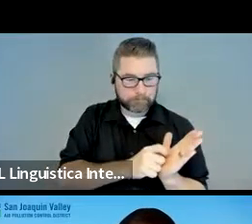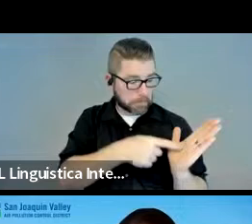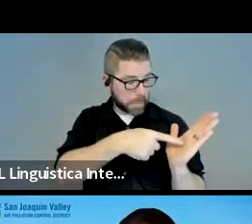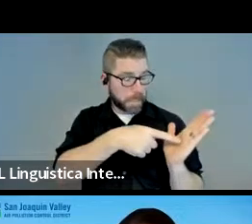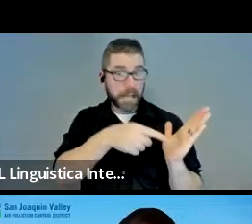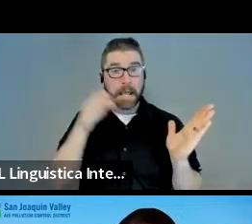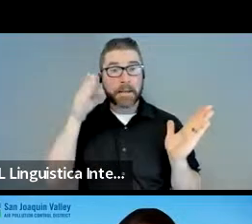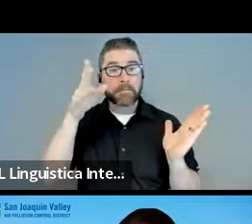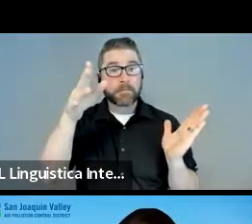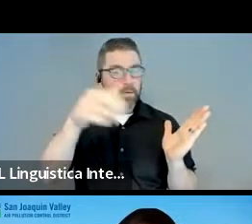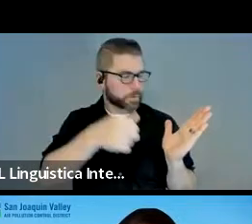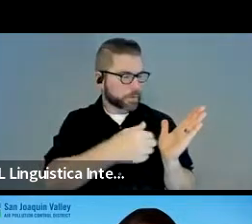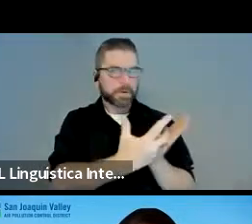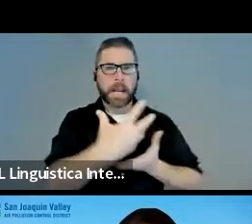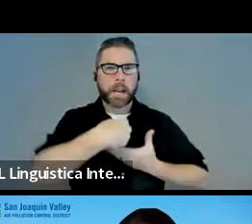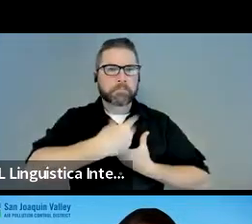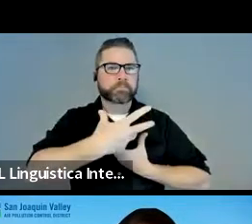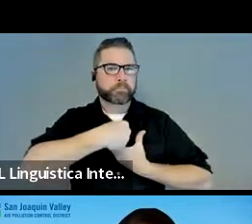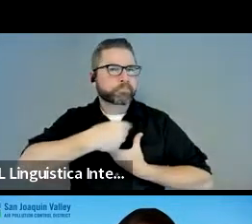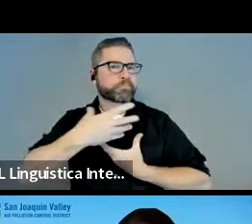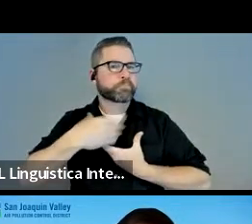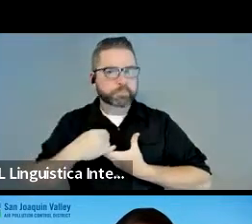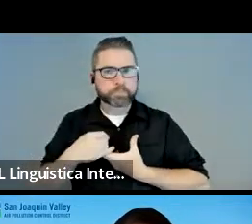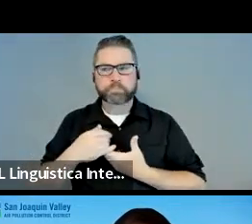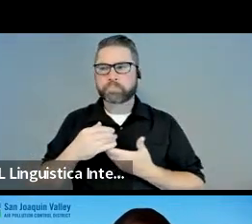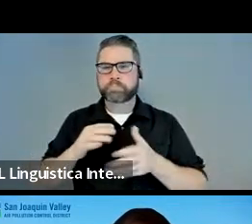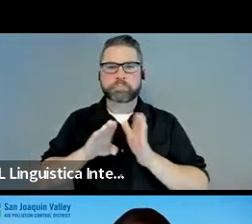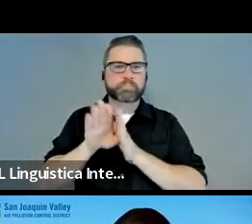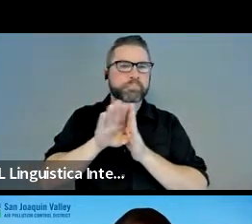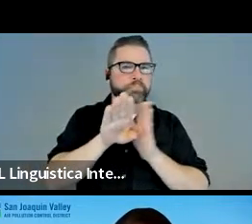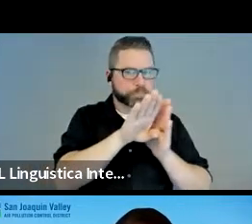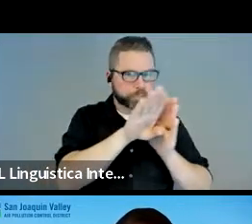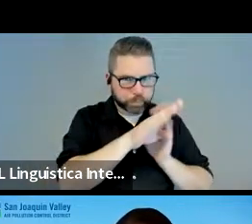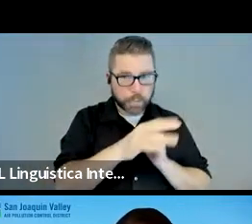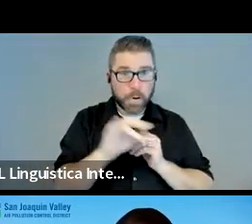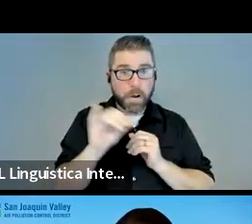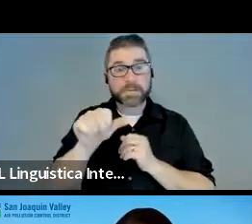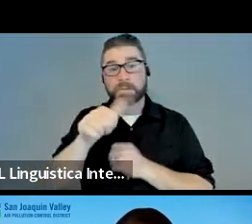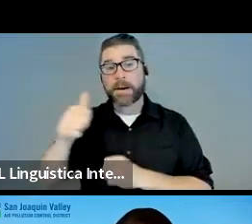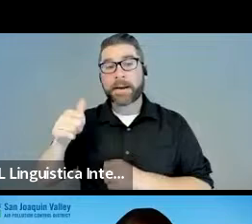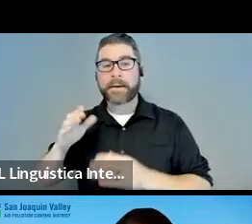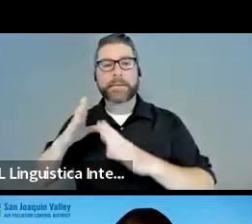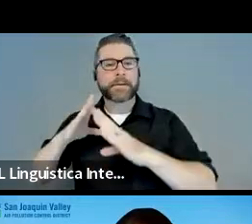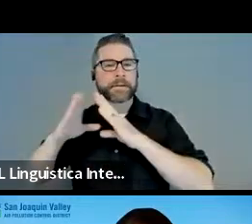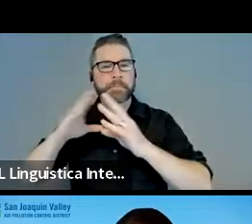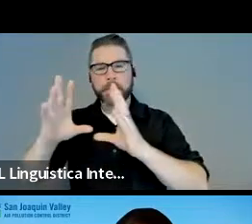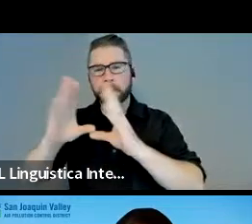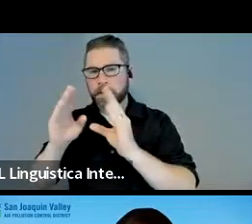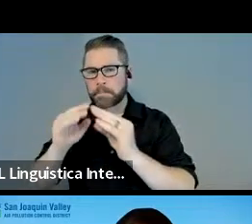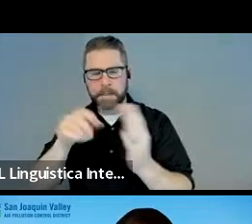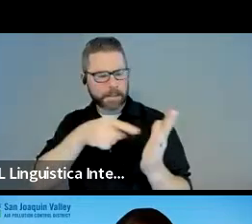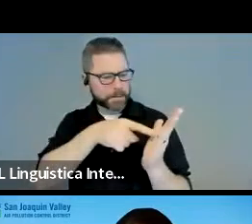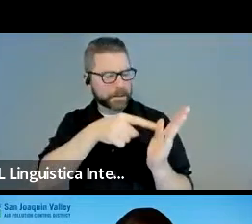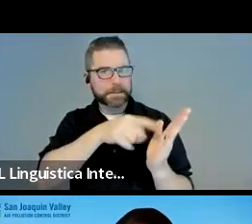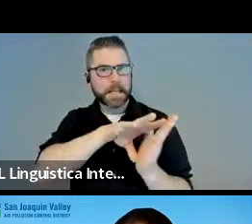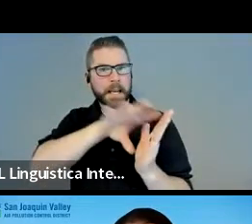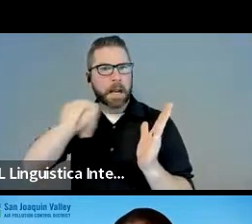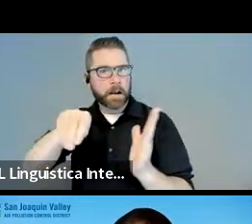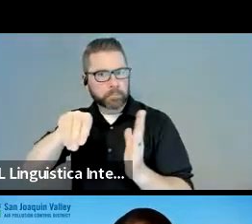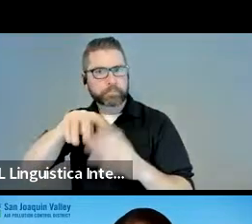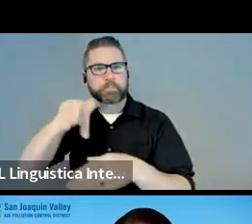future in-person meetings, as well as take these learnings for other community meetings in the San Joaquin